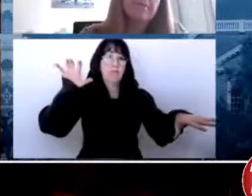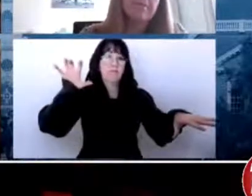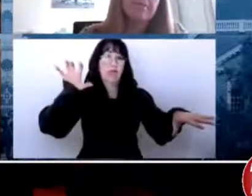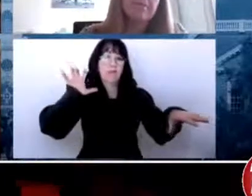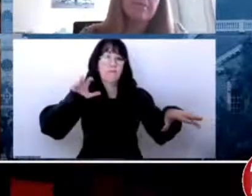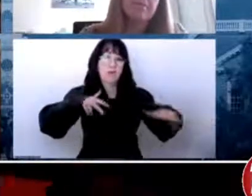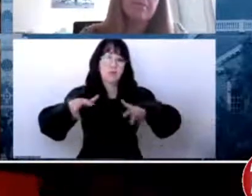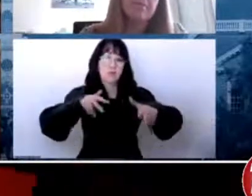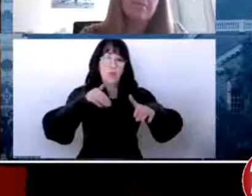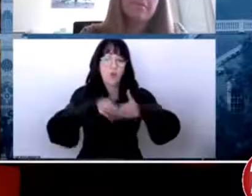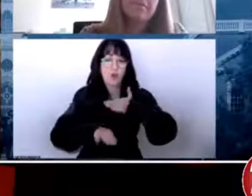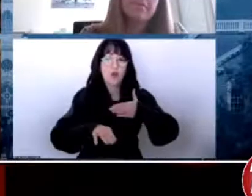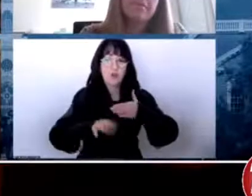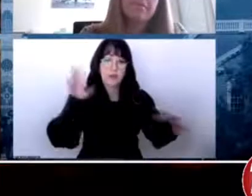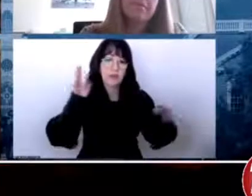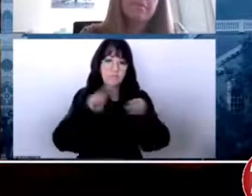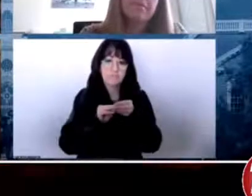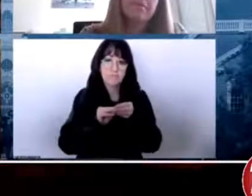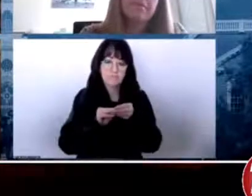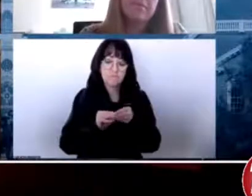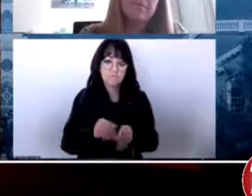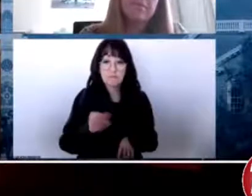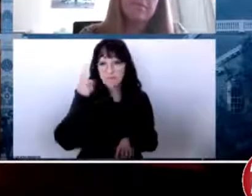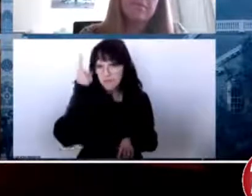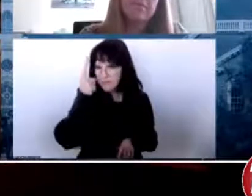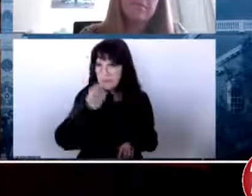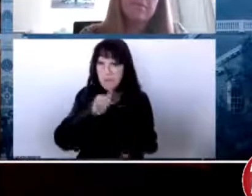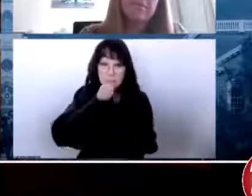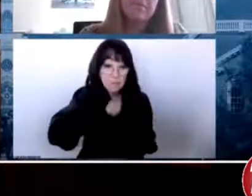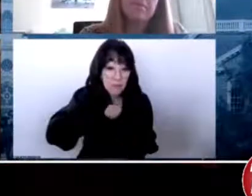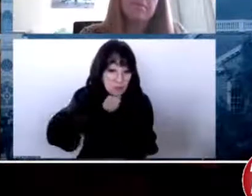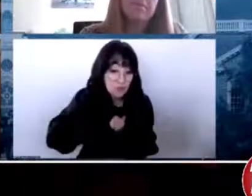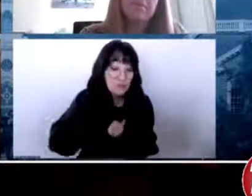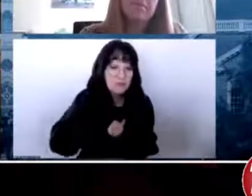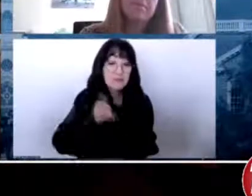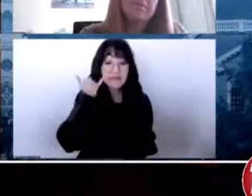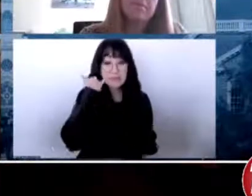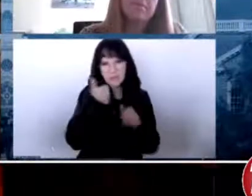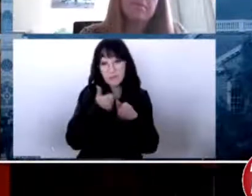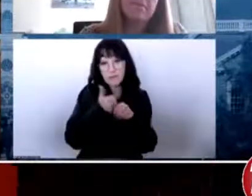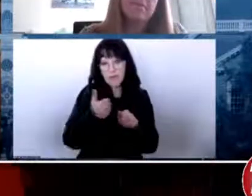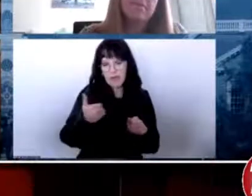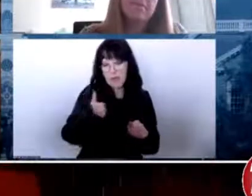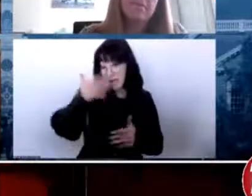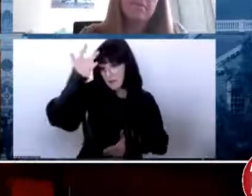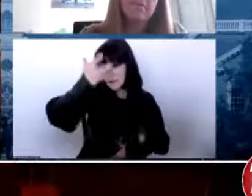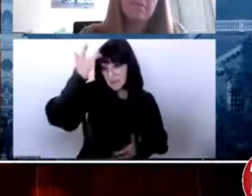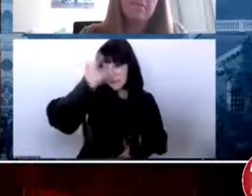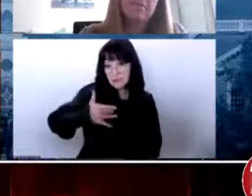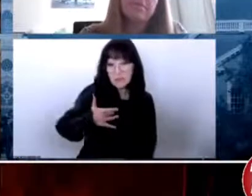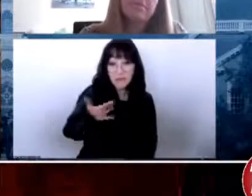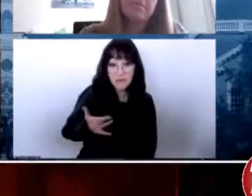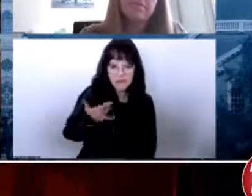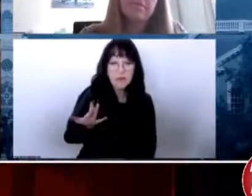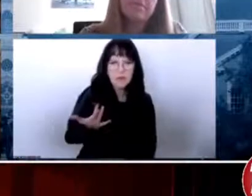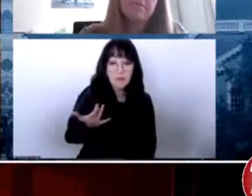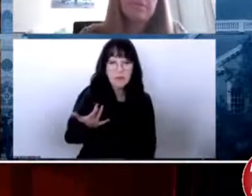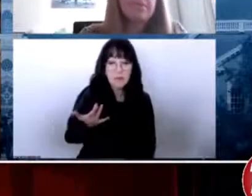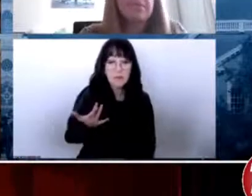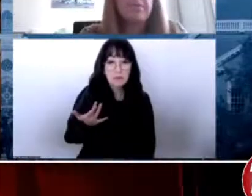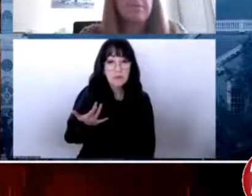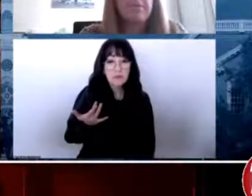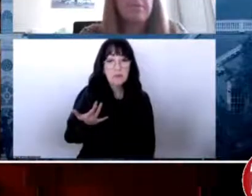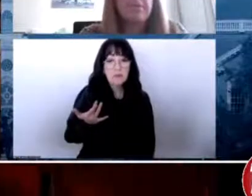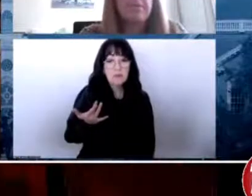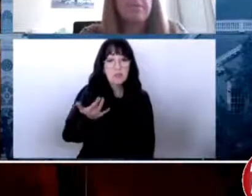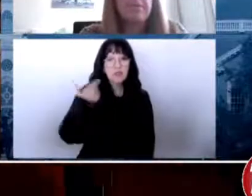somewhere. So patience is necessary, triaging. If you have symptoms, if you have to get tested, a mandated test reason